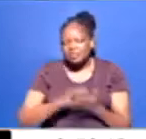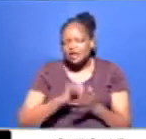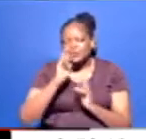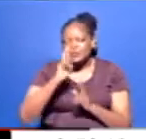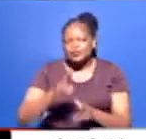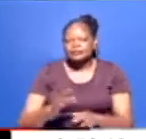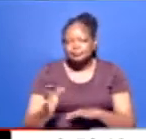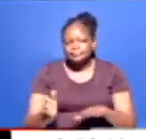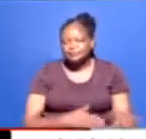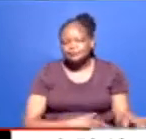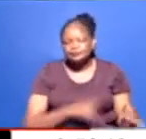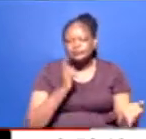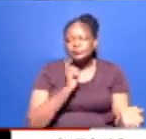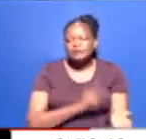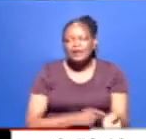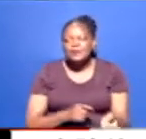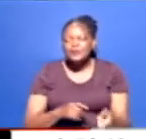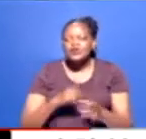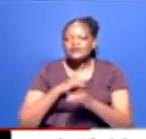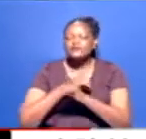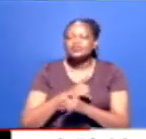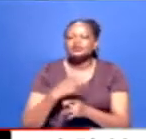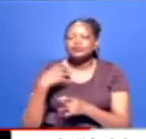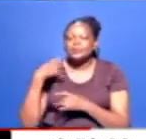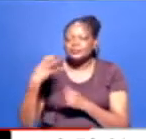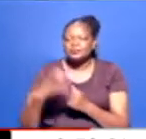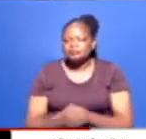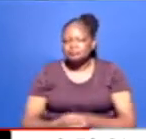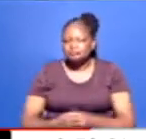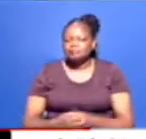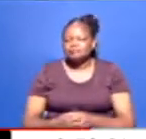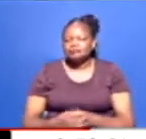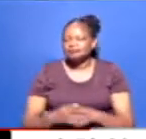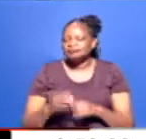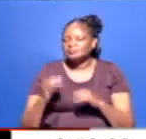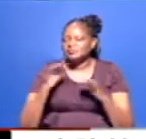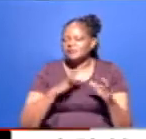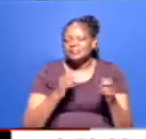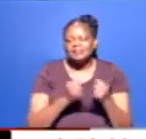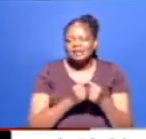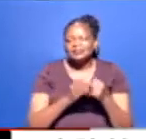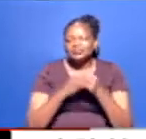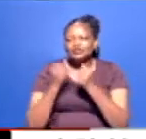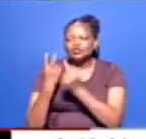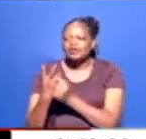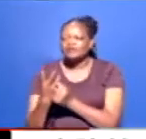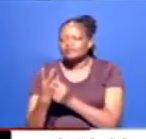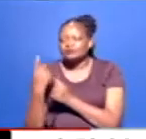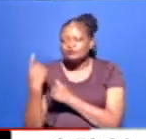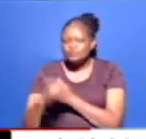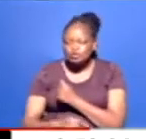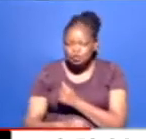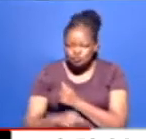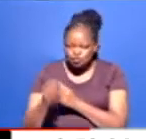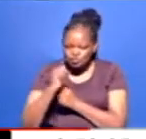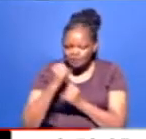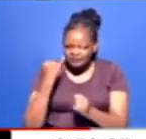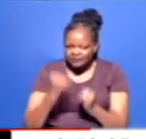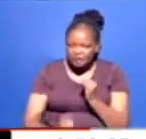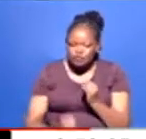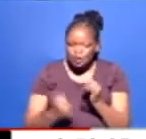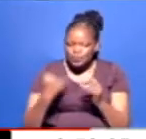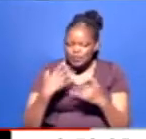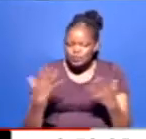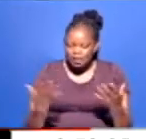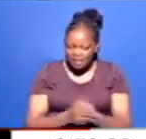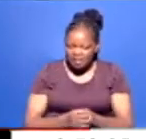Embu Sevens defending champions Menegai Oilers suffered a shocking 19-12 defeat to Strathmore in the final played at the